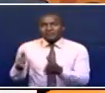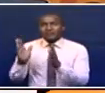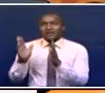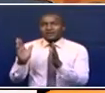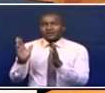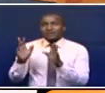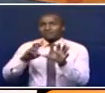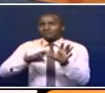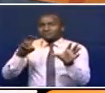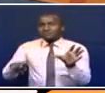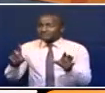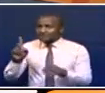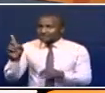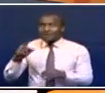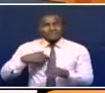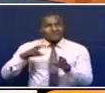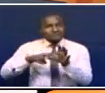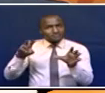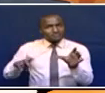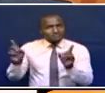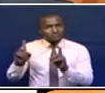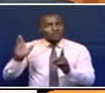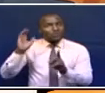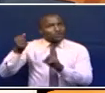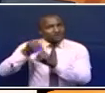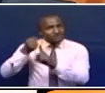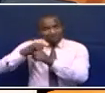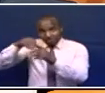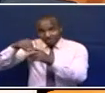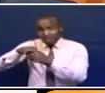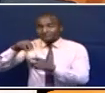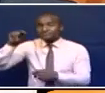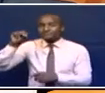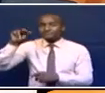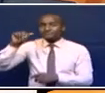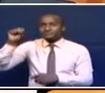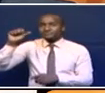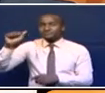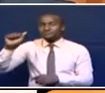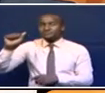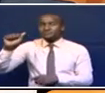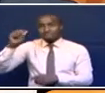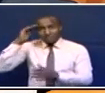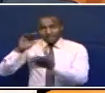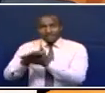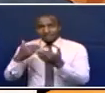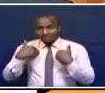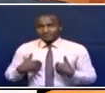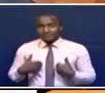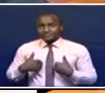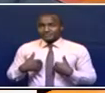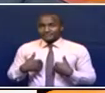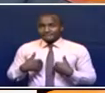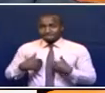Walking out, I said, I'm never a quitter. We will fight within NASA. take it from me. We are already fighting